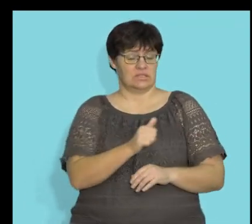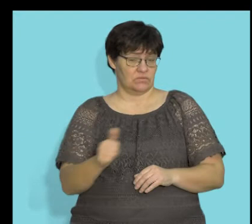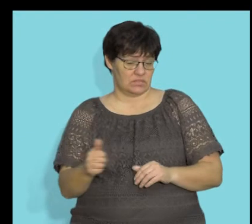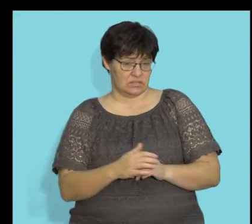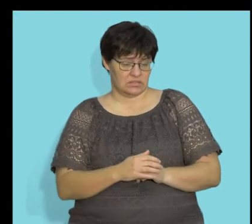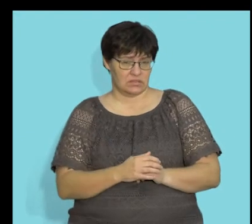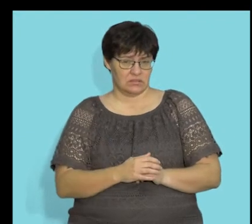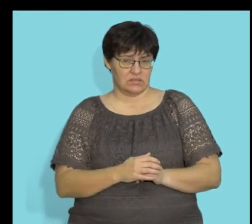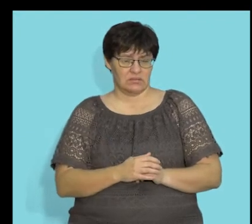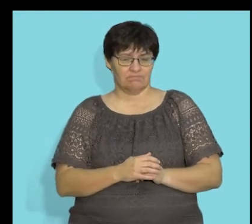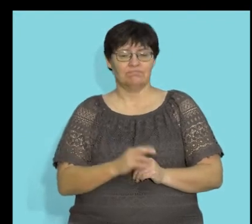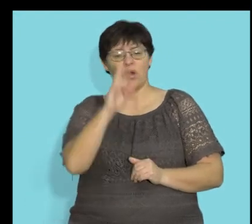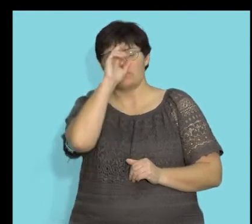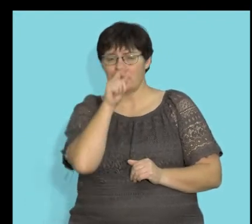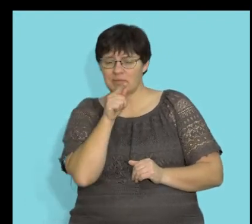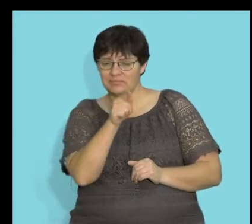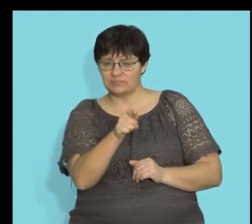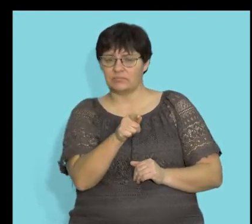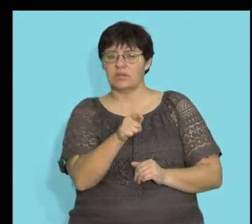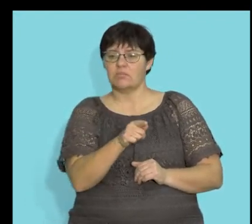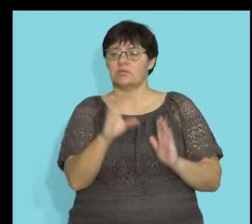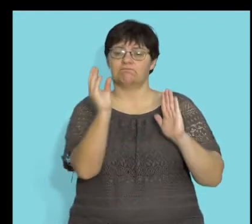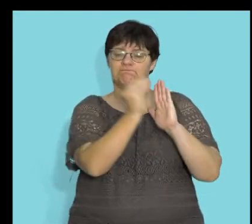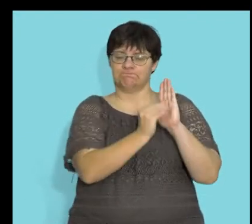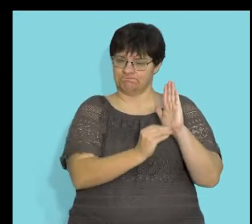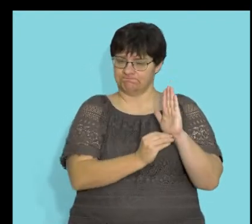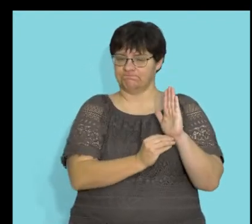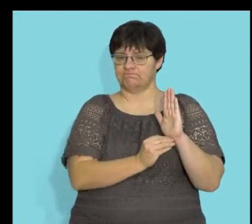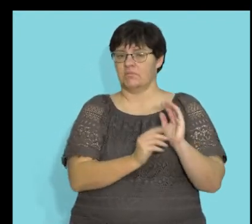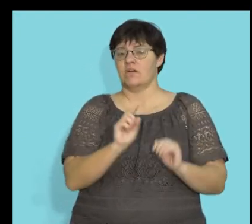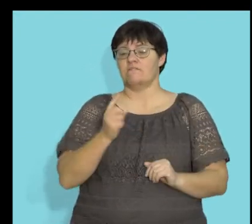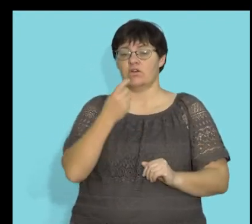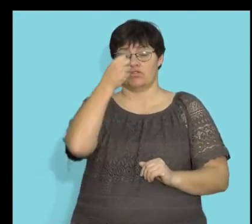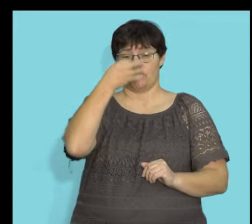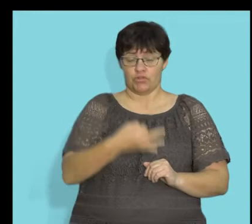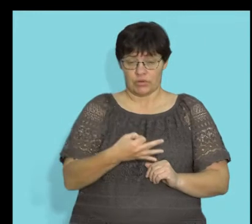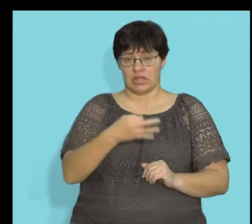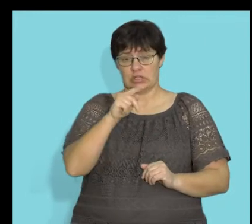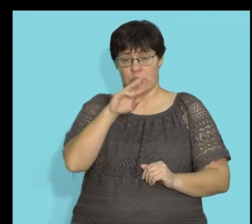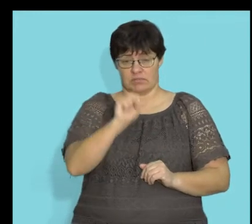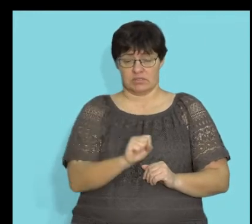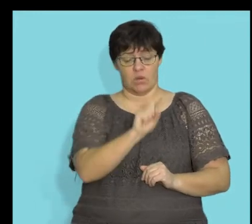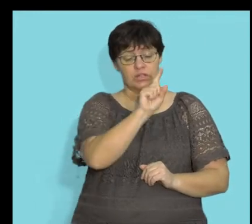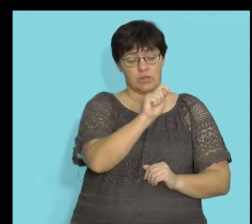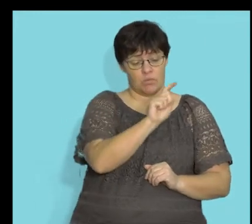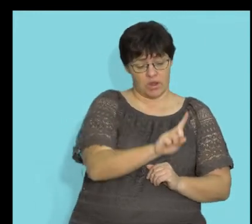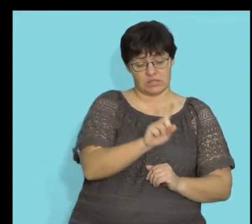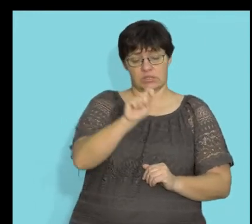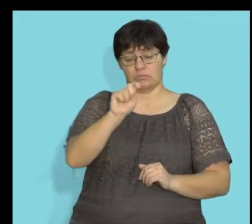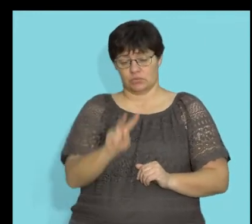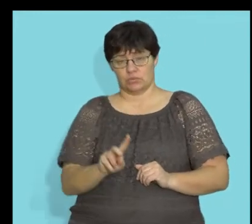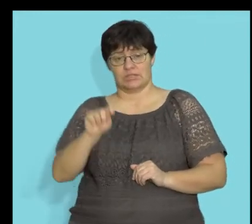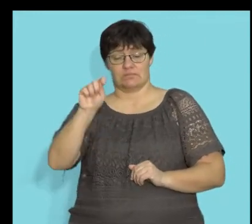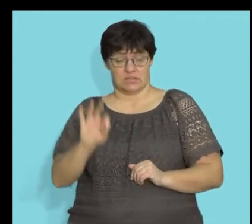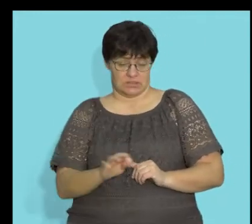series, please remember to always write down the first 3 terms of the sequence. So we know